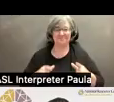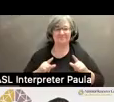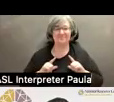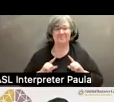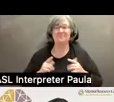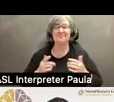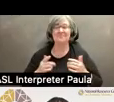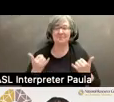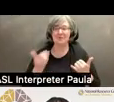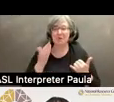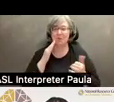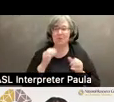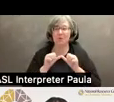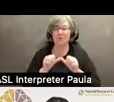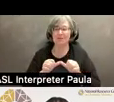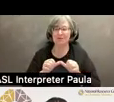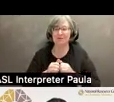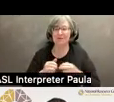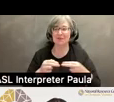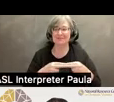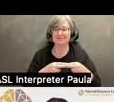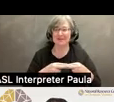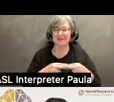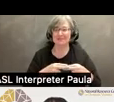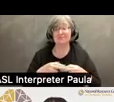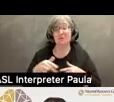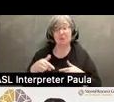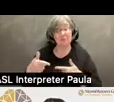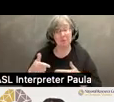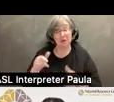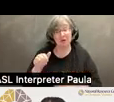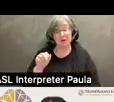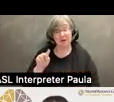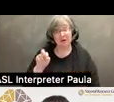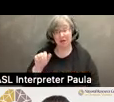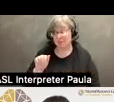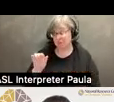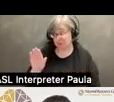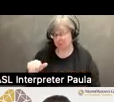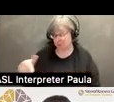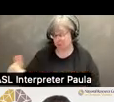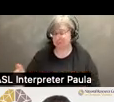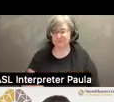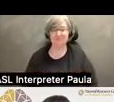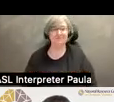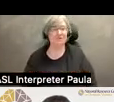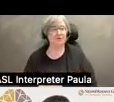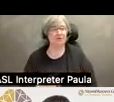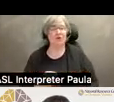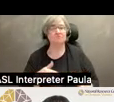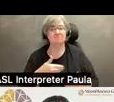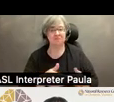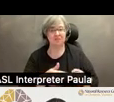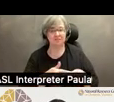we can continue back with the slides, and Andrea, the floor is yours again. Okay, you can move that one